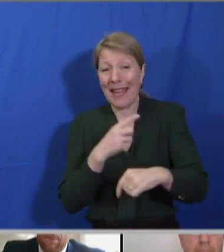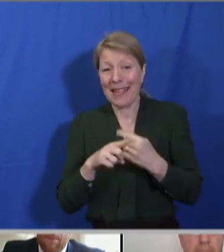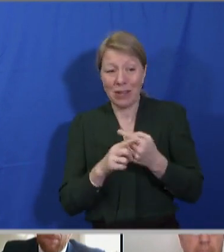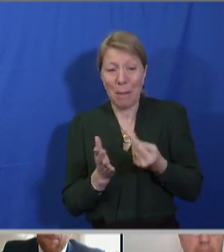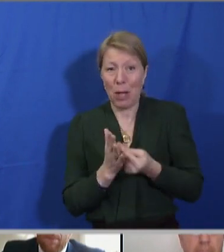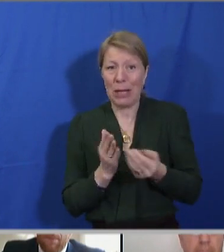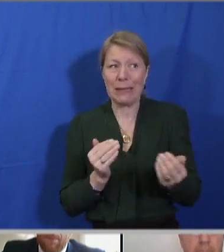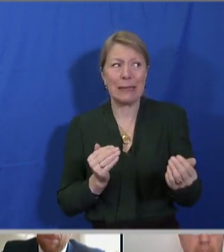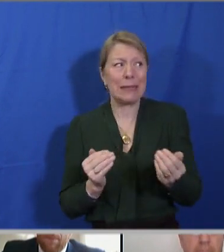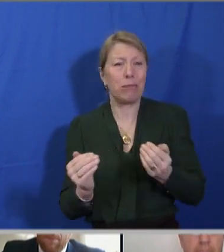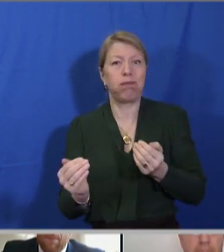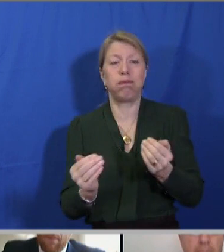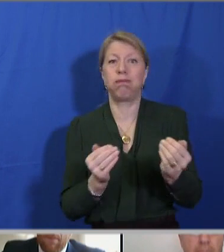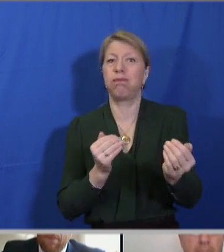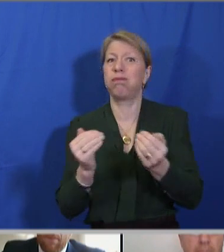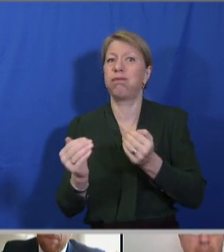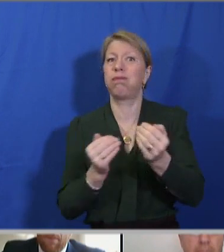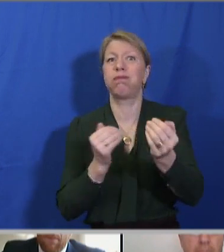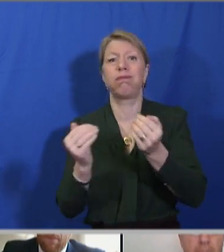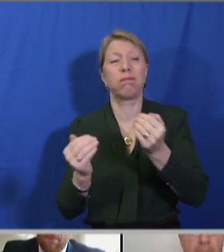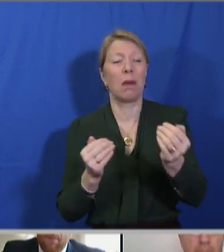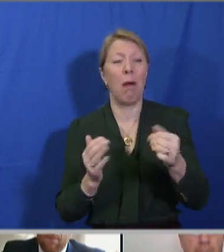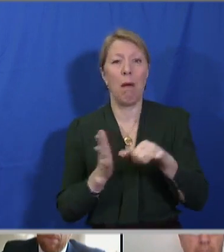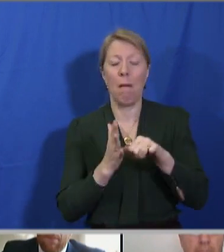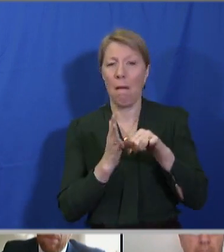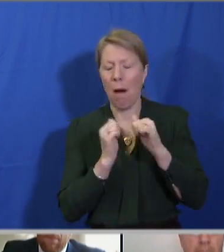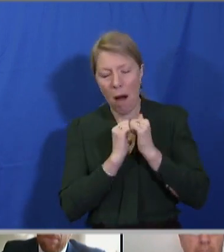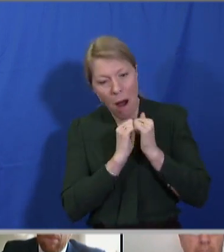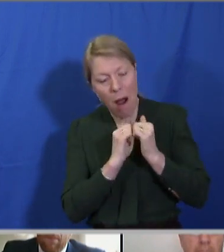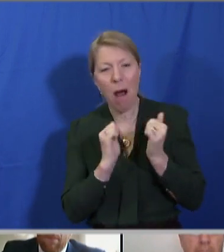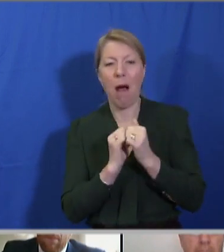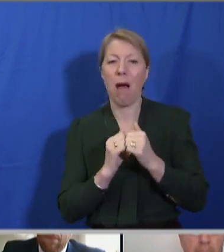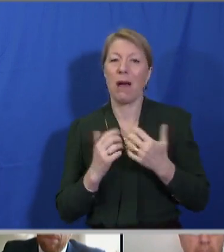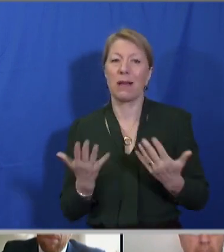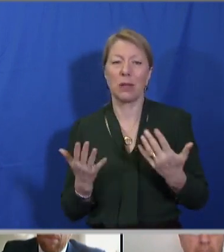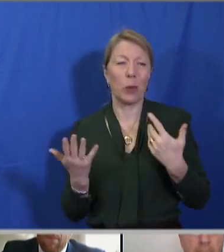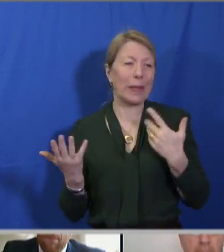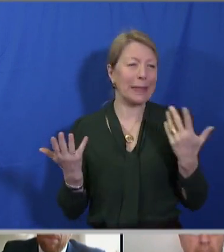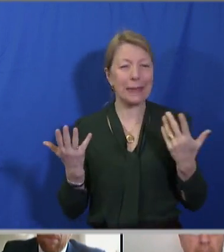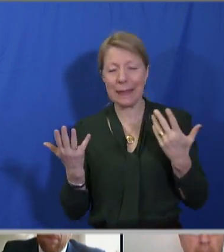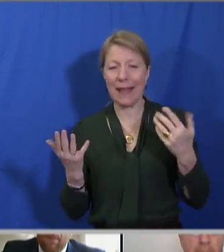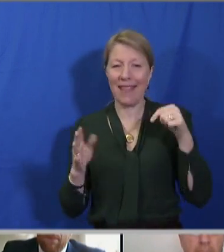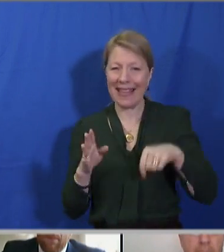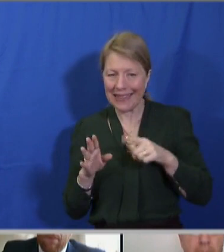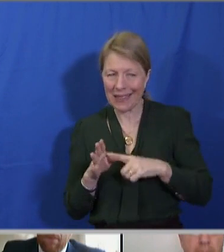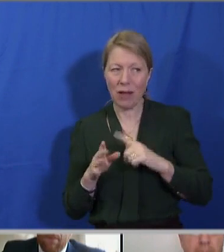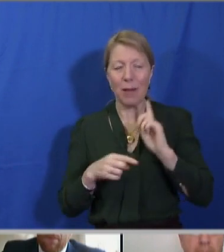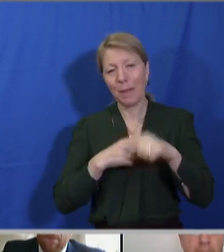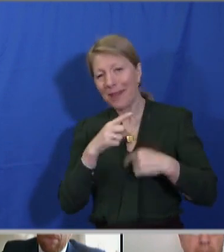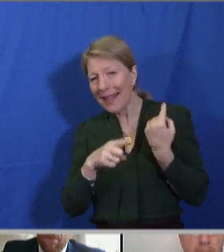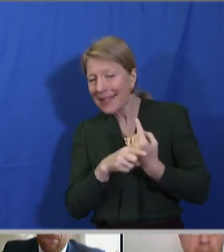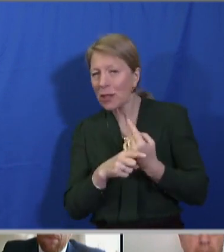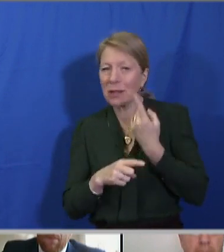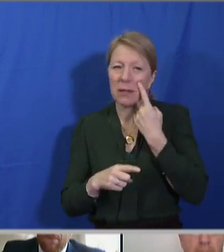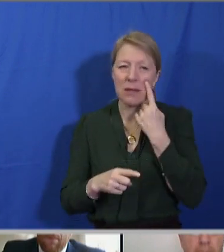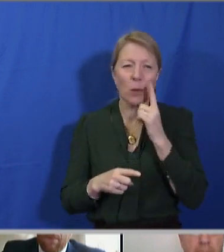the Minister as soon as we possibly can in terms of what it will cost both this year and going forward next year, and seeing what is deliverable about